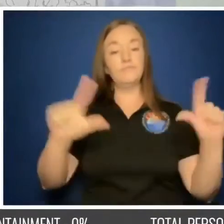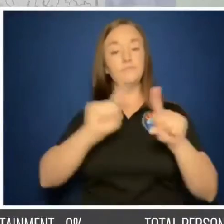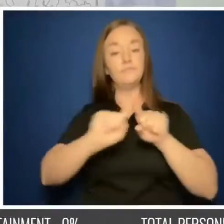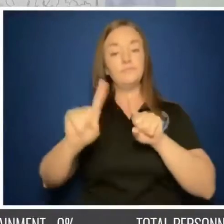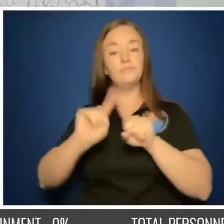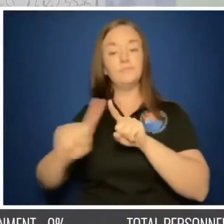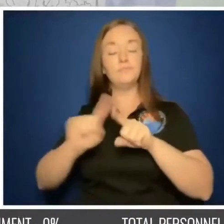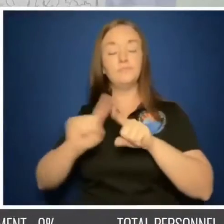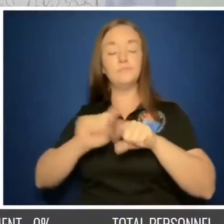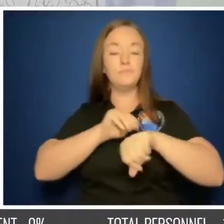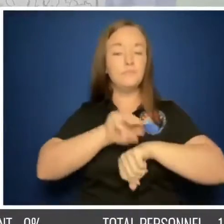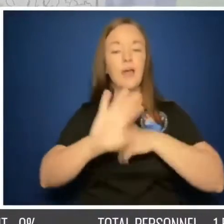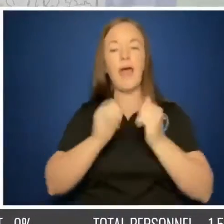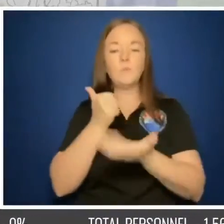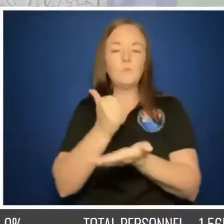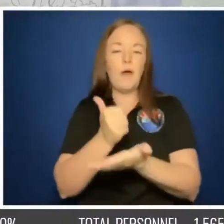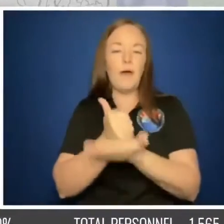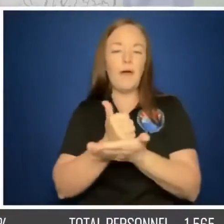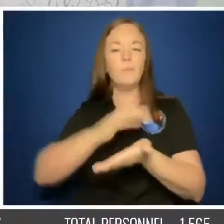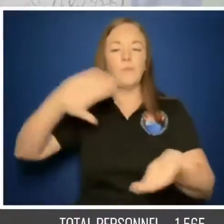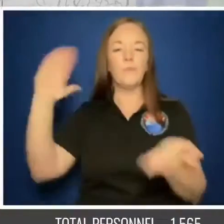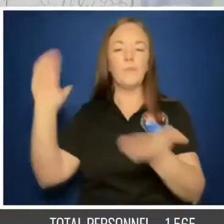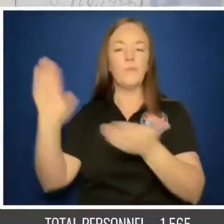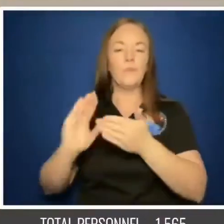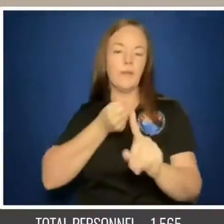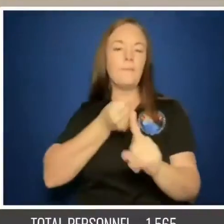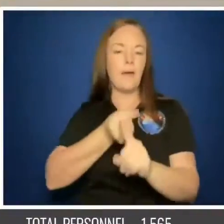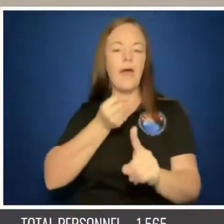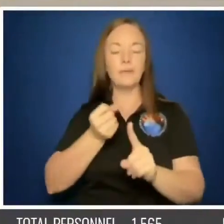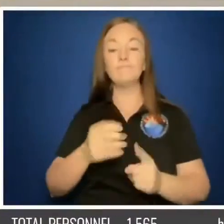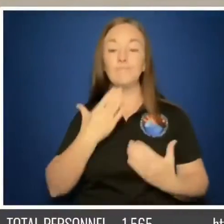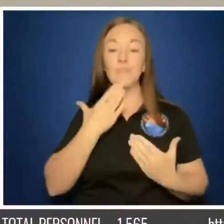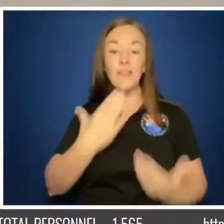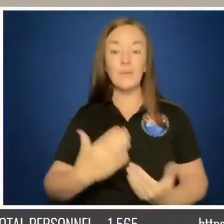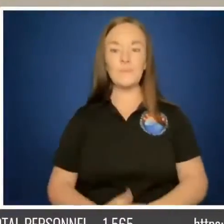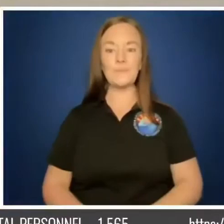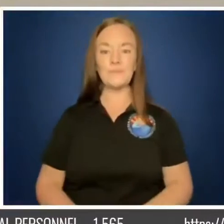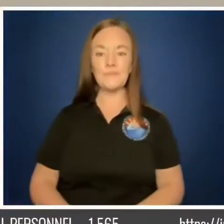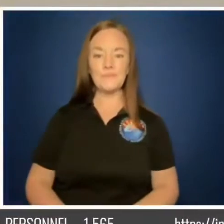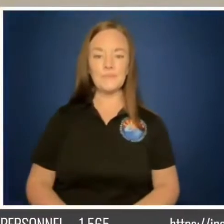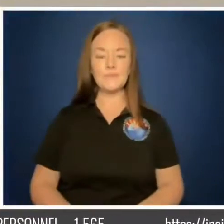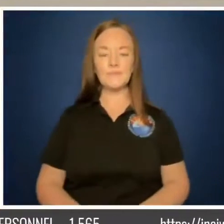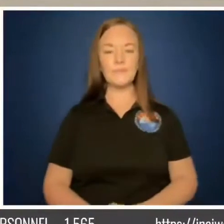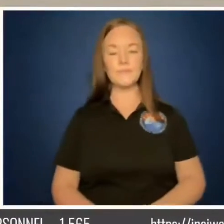particular situation. Thank you.